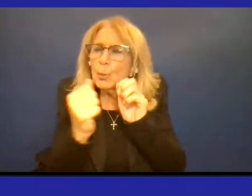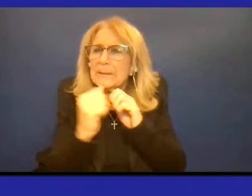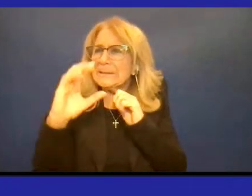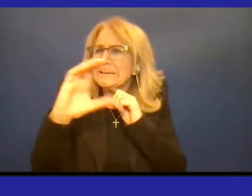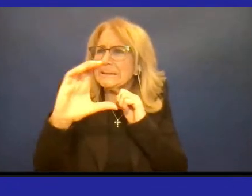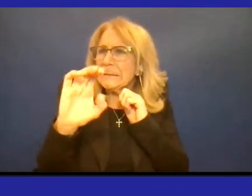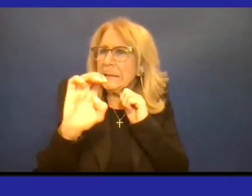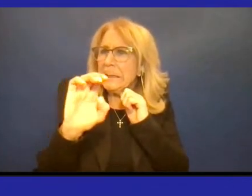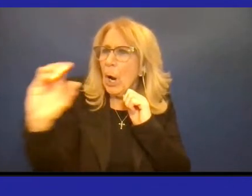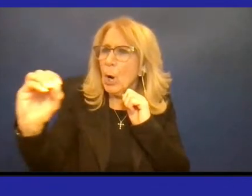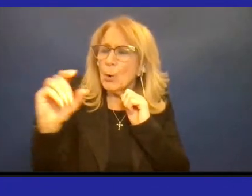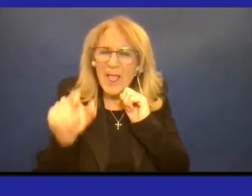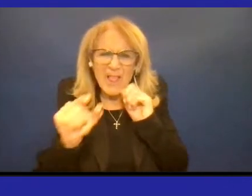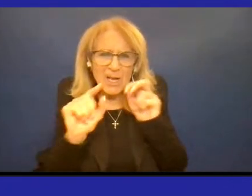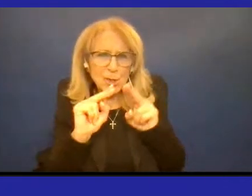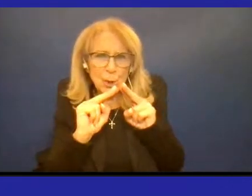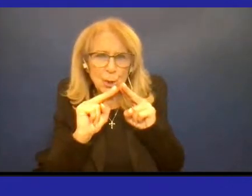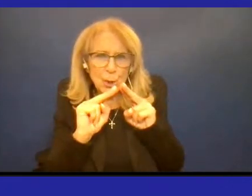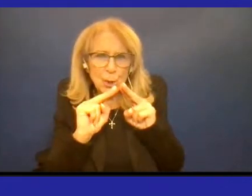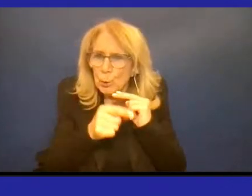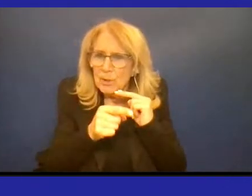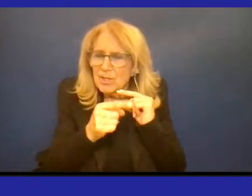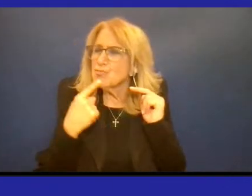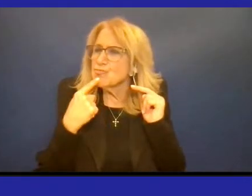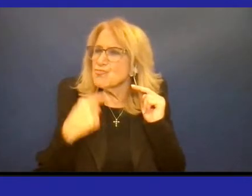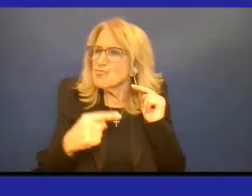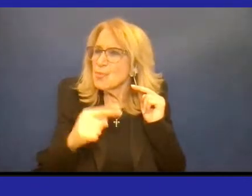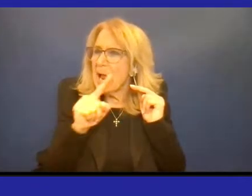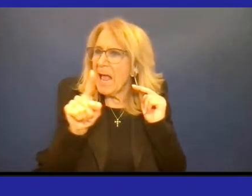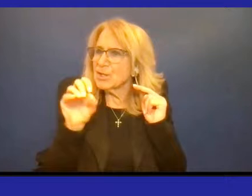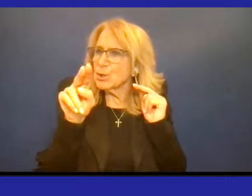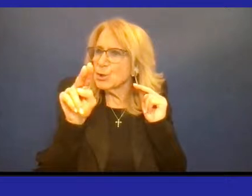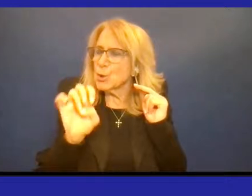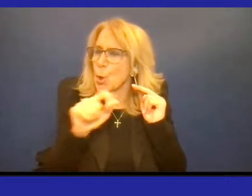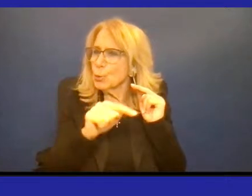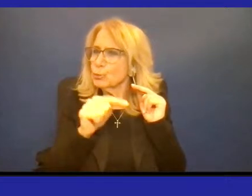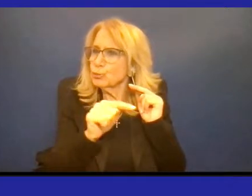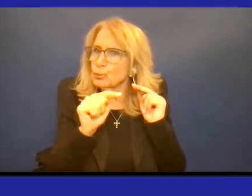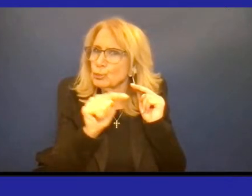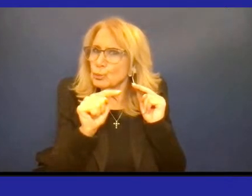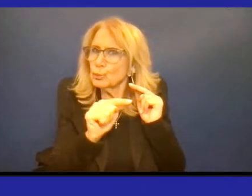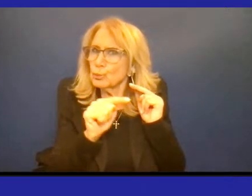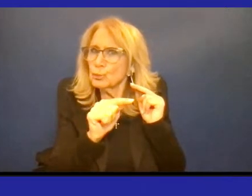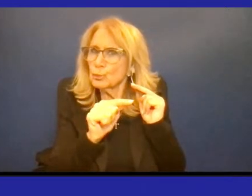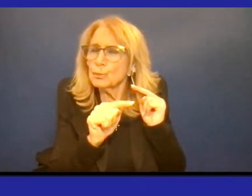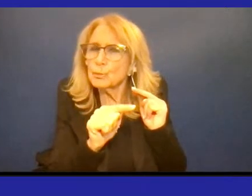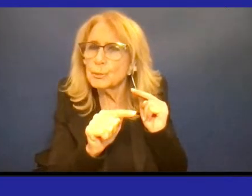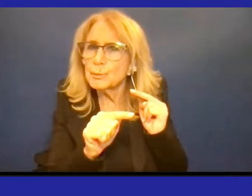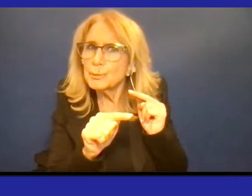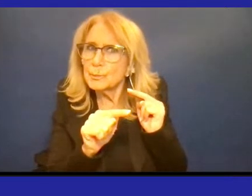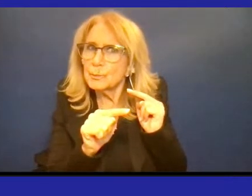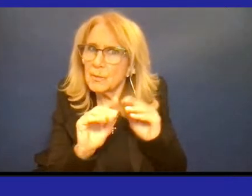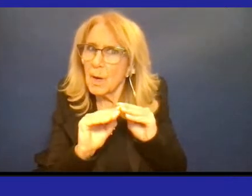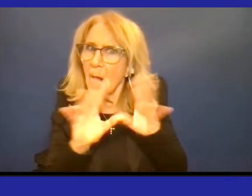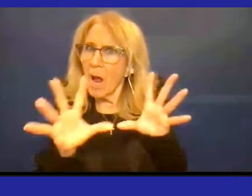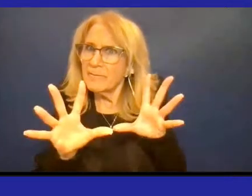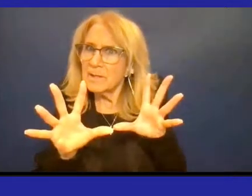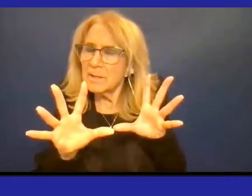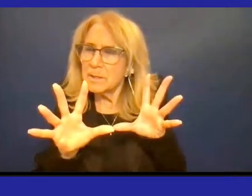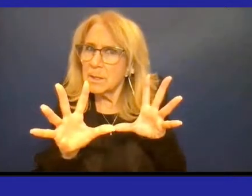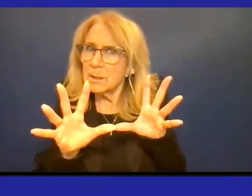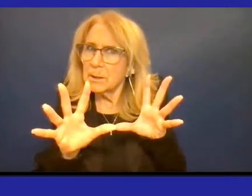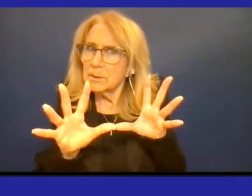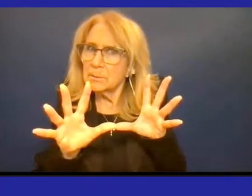these are the units that are red zone units. Like they're clearly, distressed, how are we going